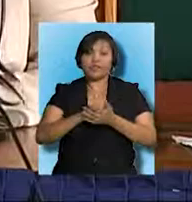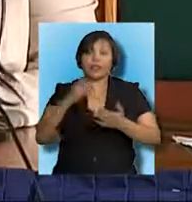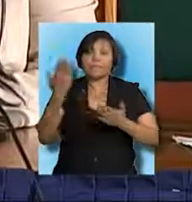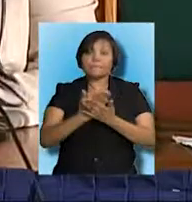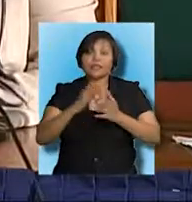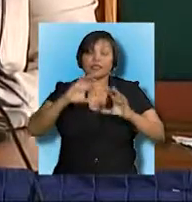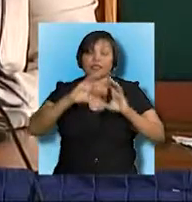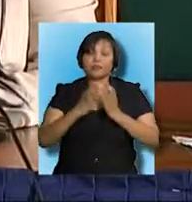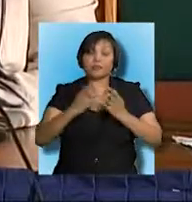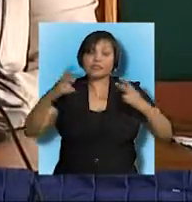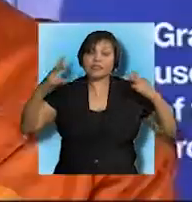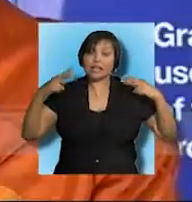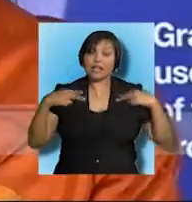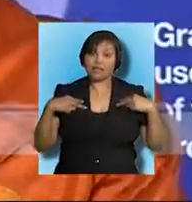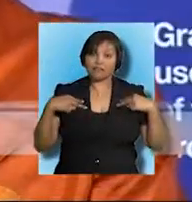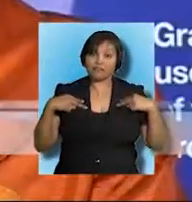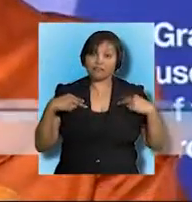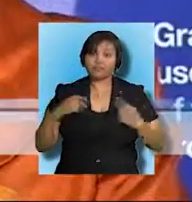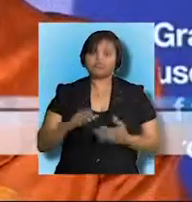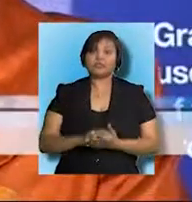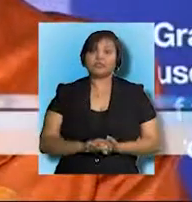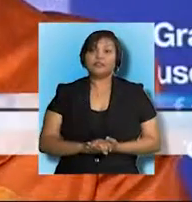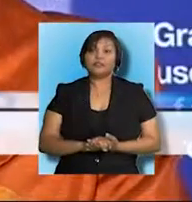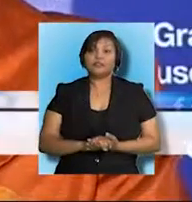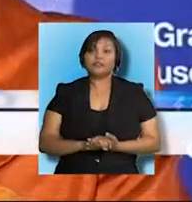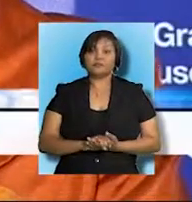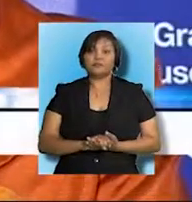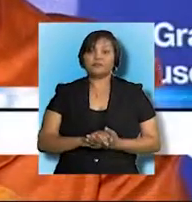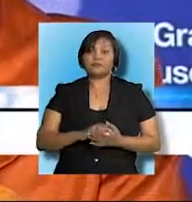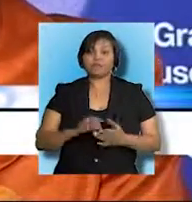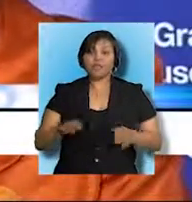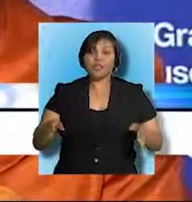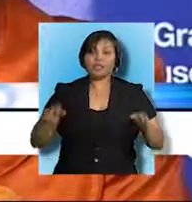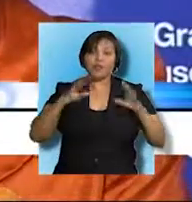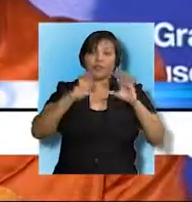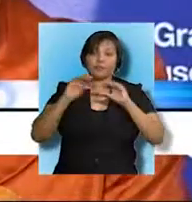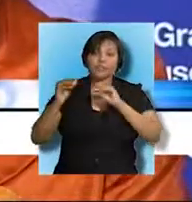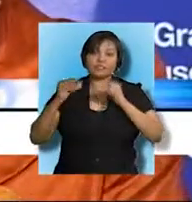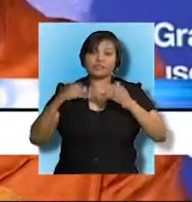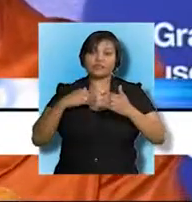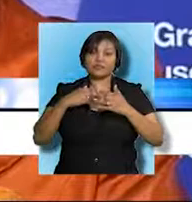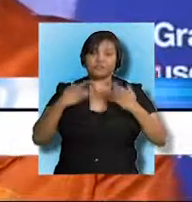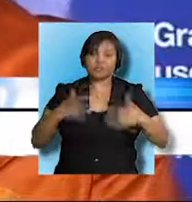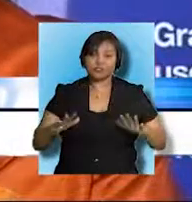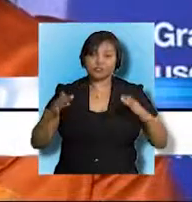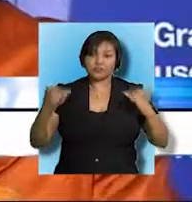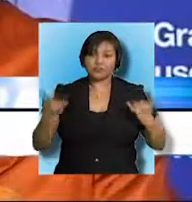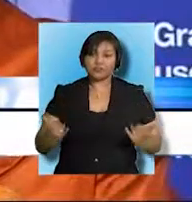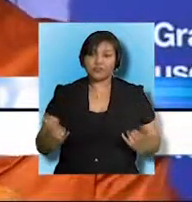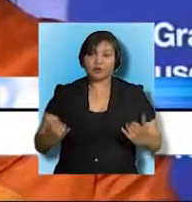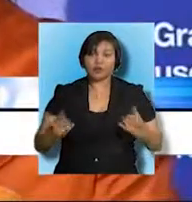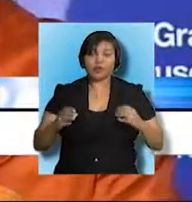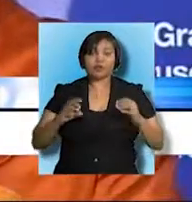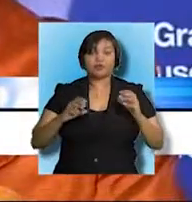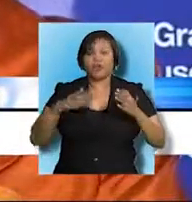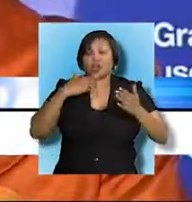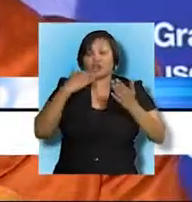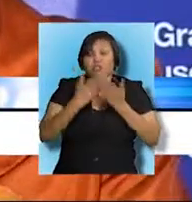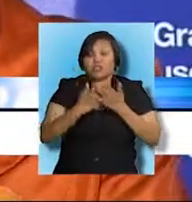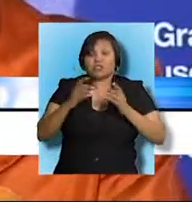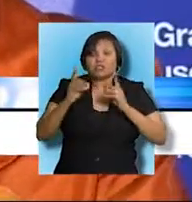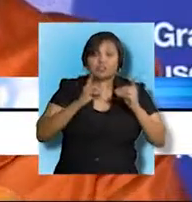we need to look at that. We've come to the close of a very insightful discussion on media ownership